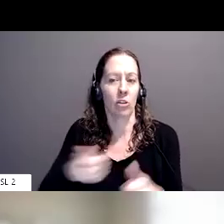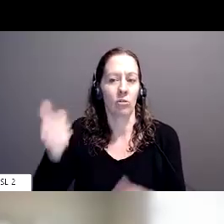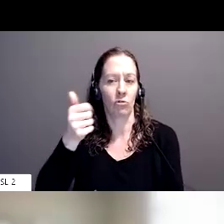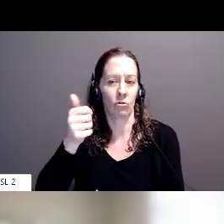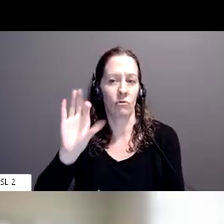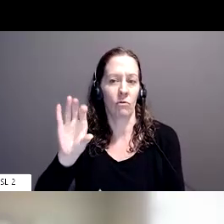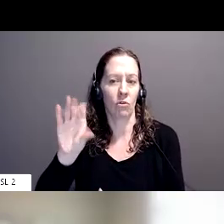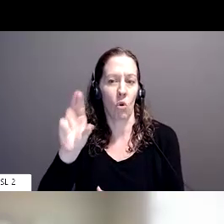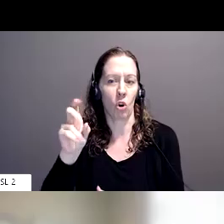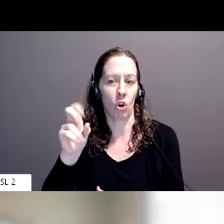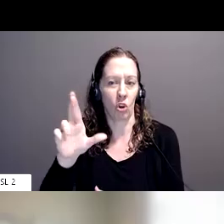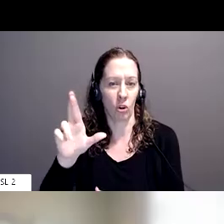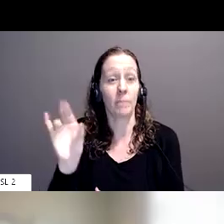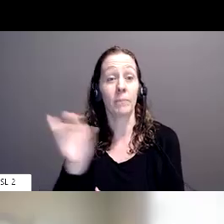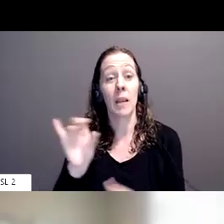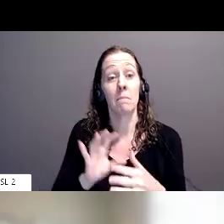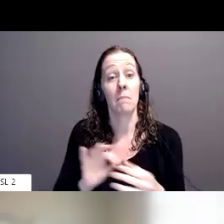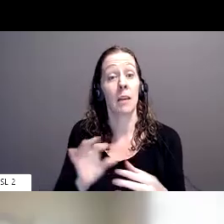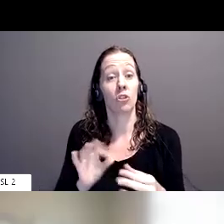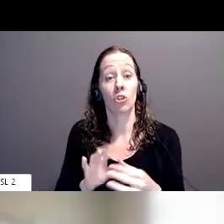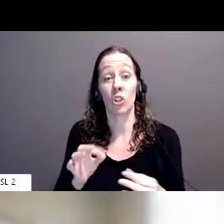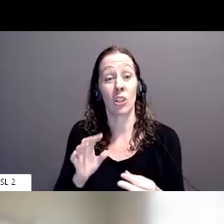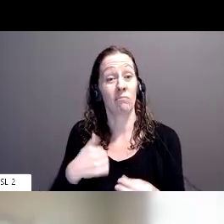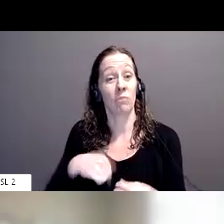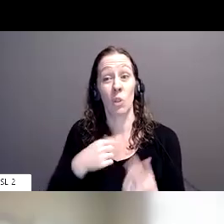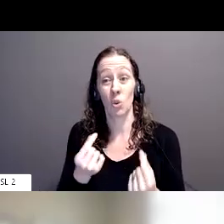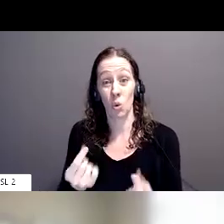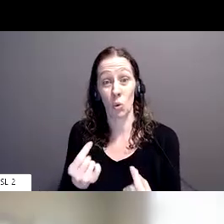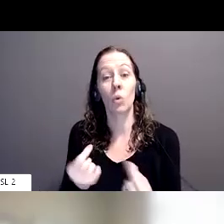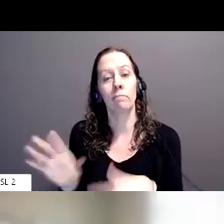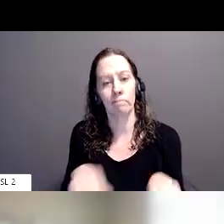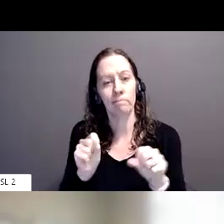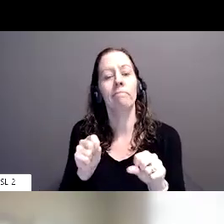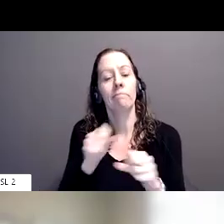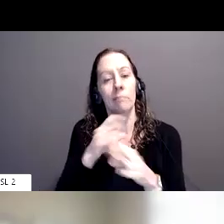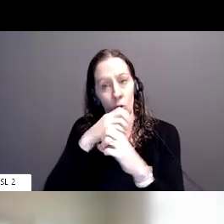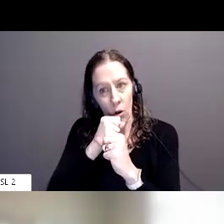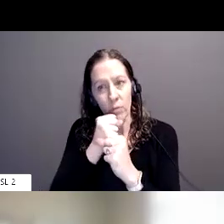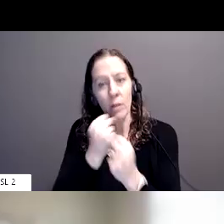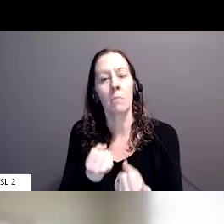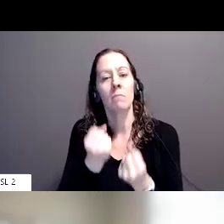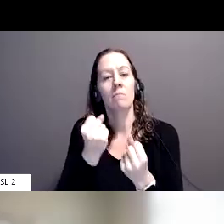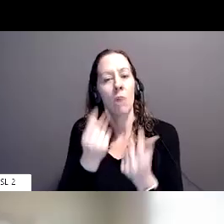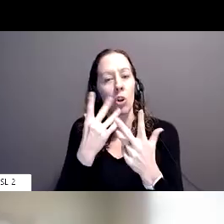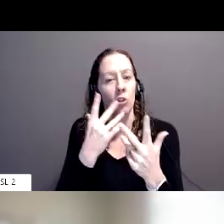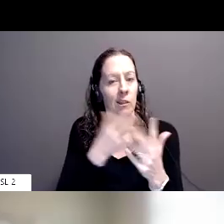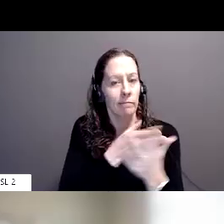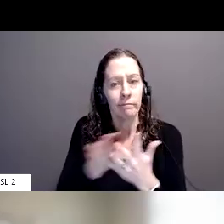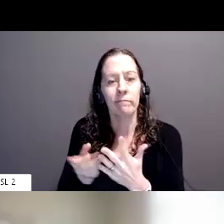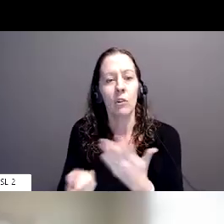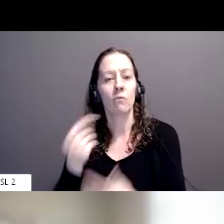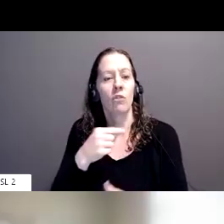So, as mentioned, we conduct confidential multidisciplinary reviews of domestic violence deaths